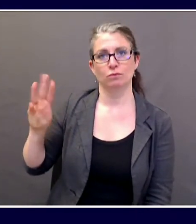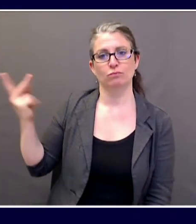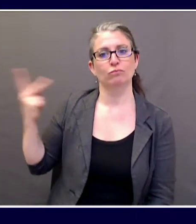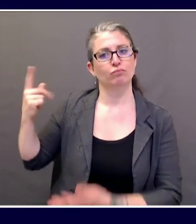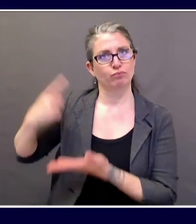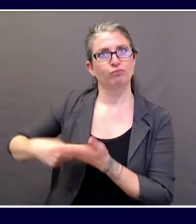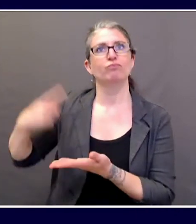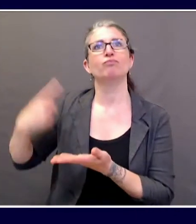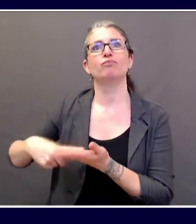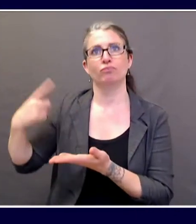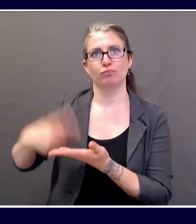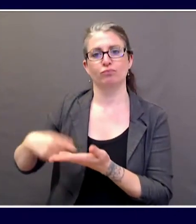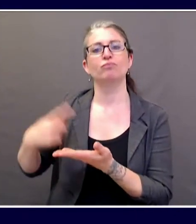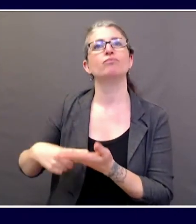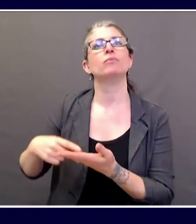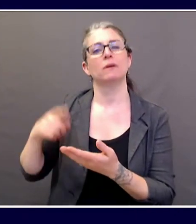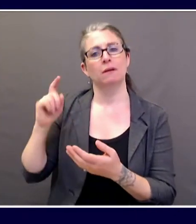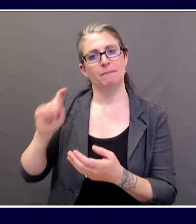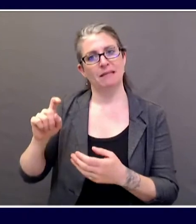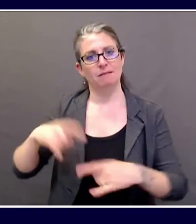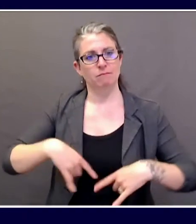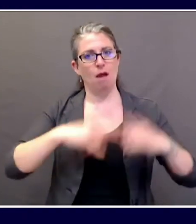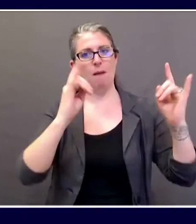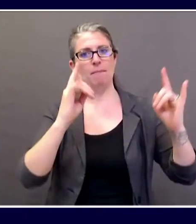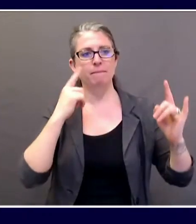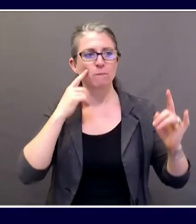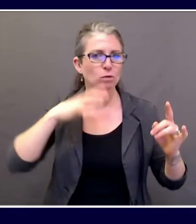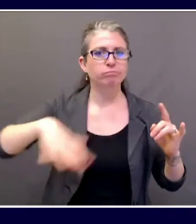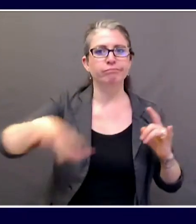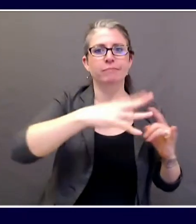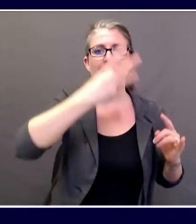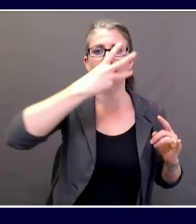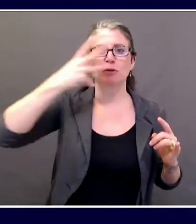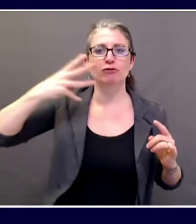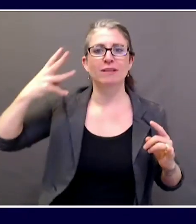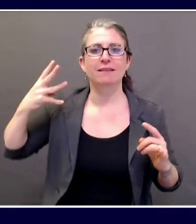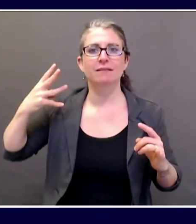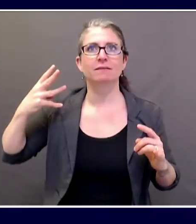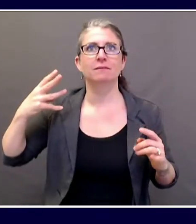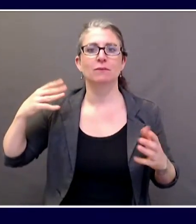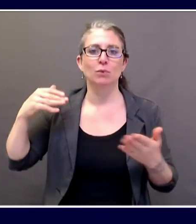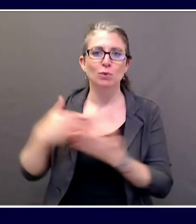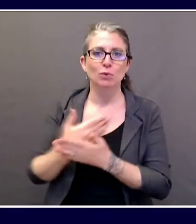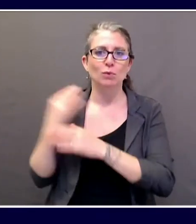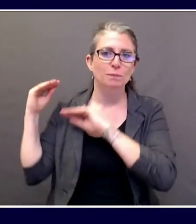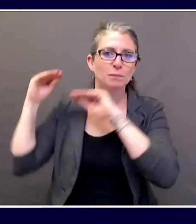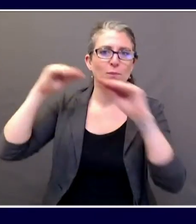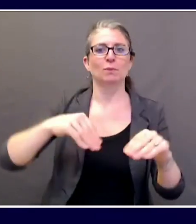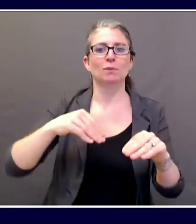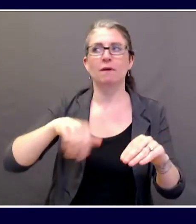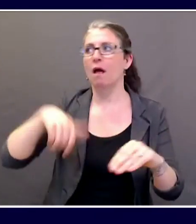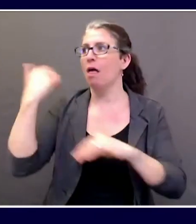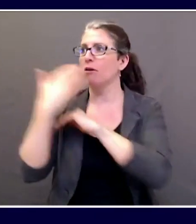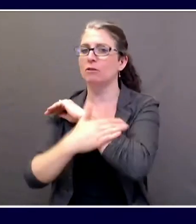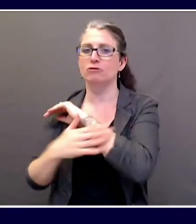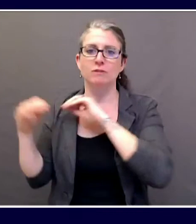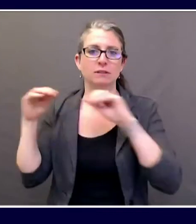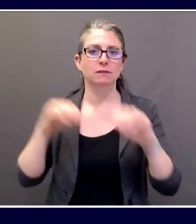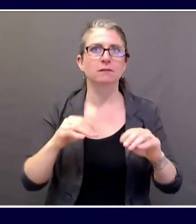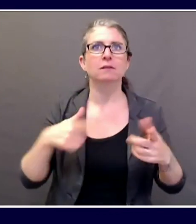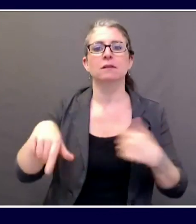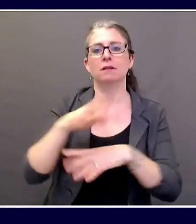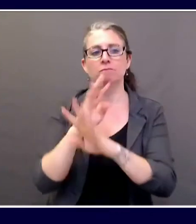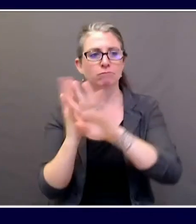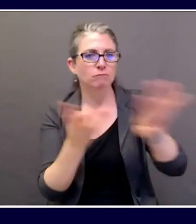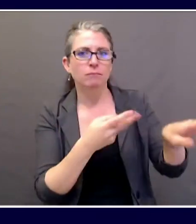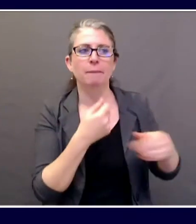encouraged sponsors of those clinics, be they groups of new Mainers, other groups who are hard to reach or vulnerable, to reach out to